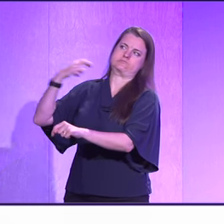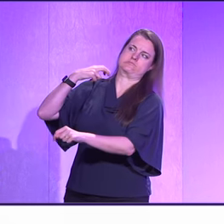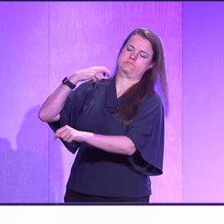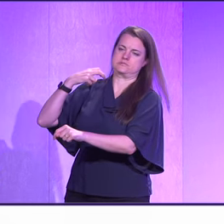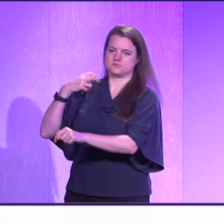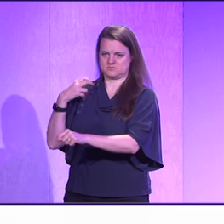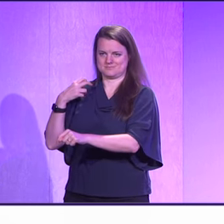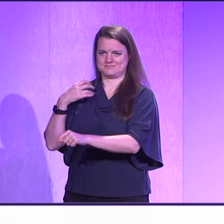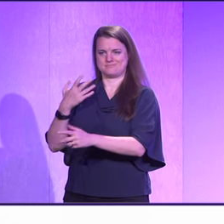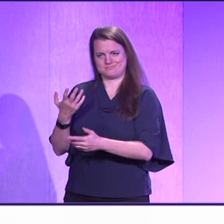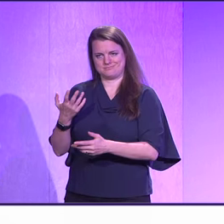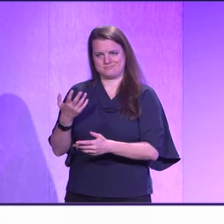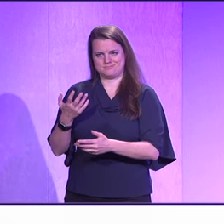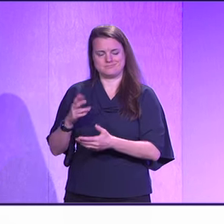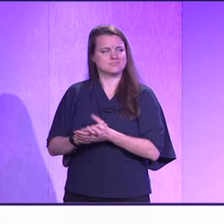first category of stakeholder.